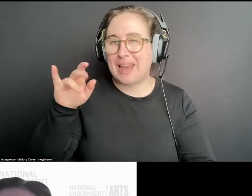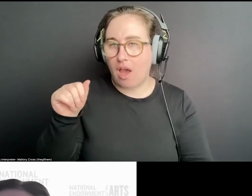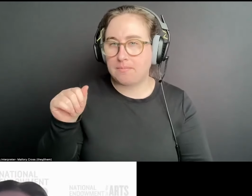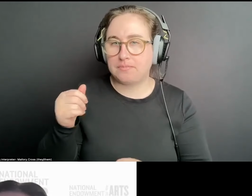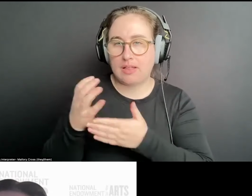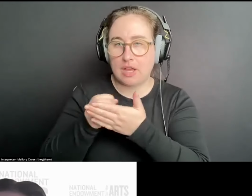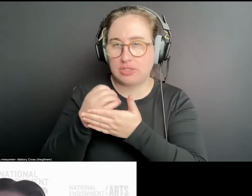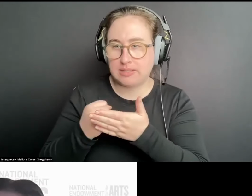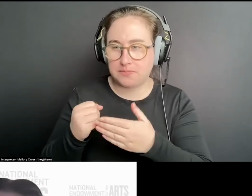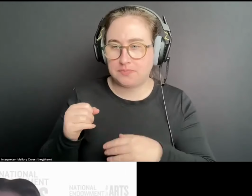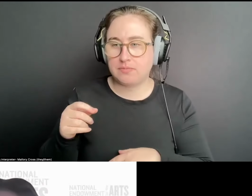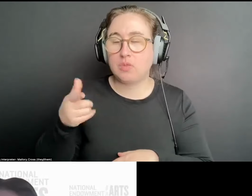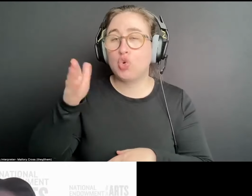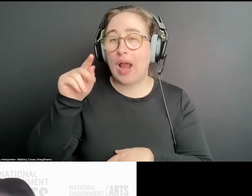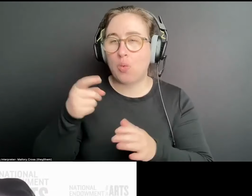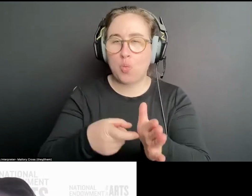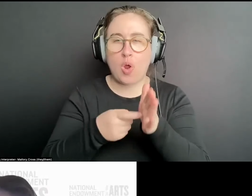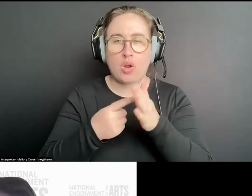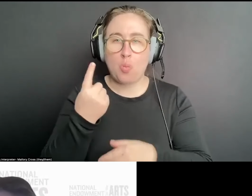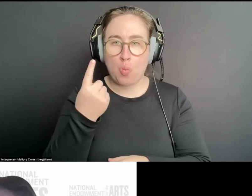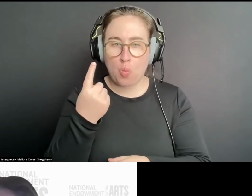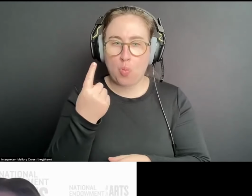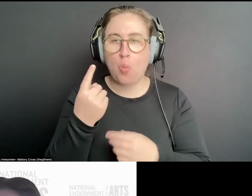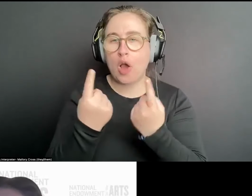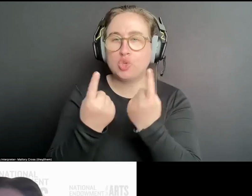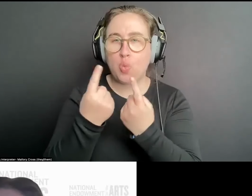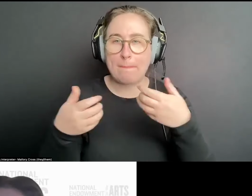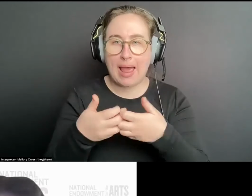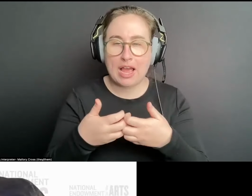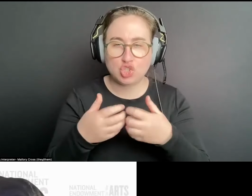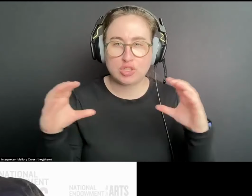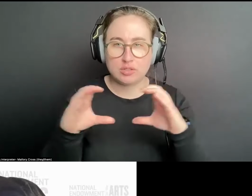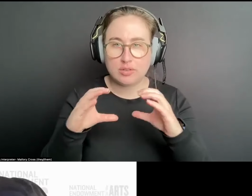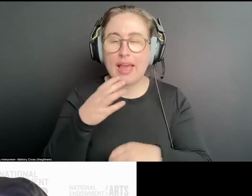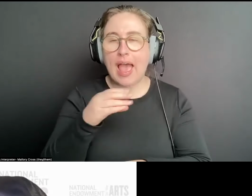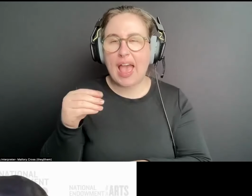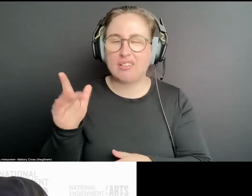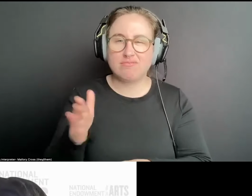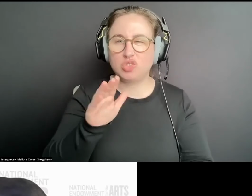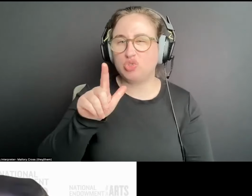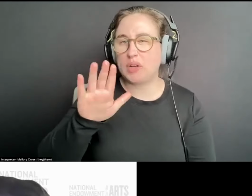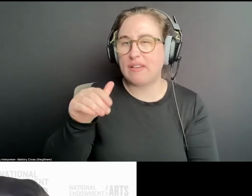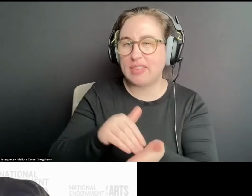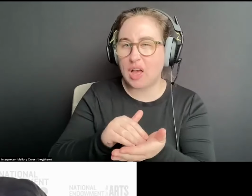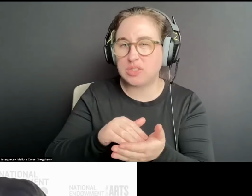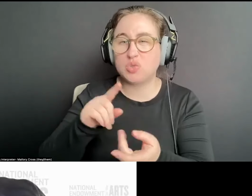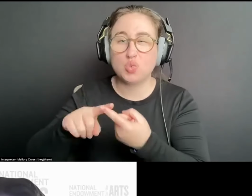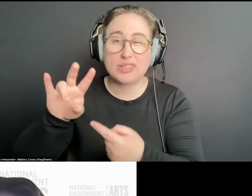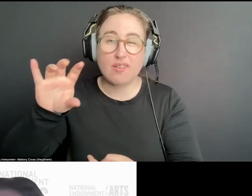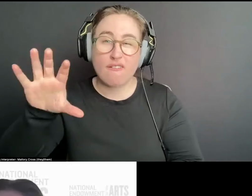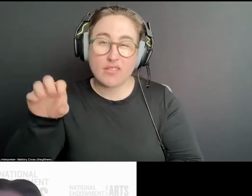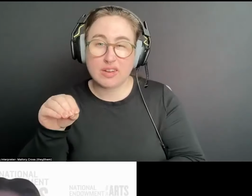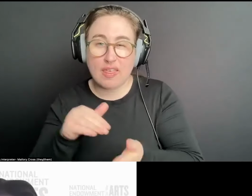collections. The grants do require a one-to-one match and range from $25,000 to